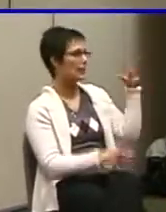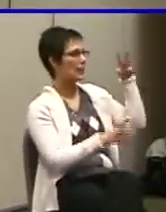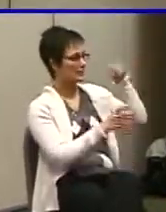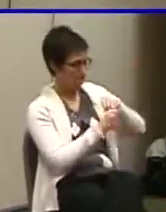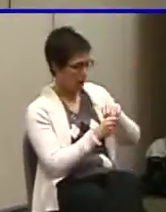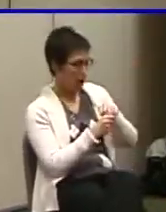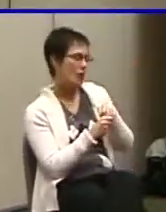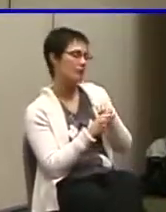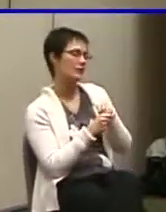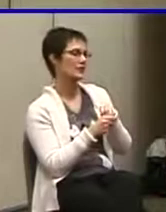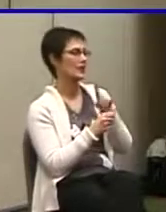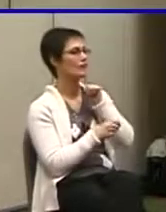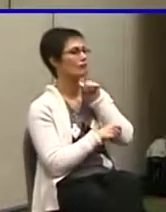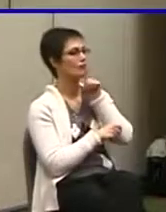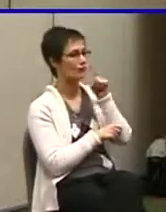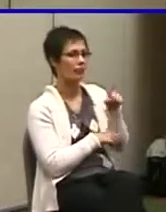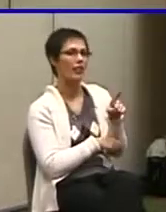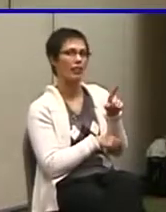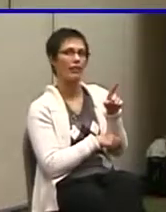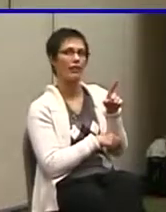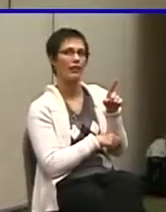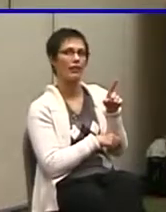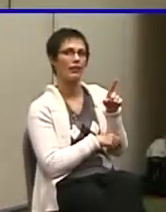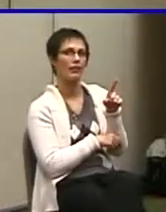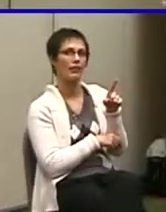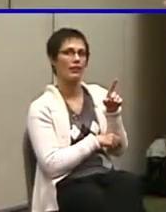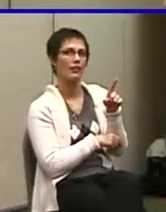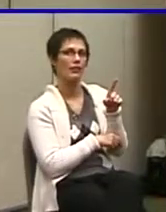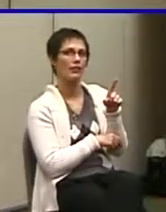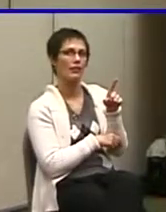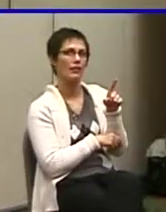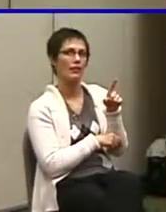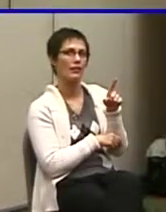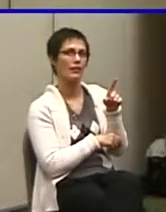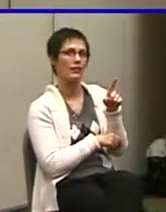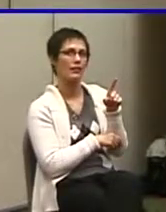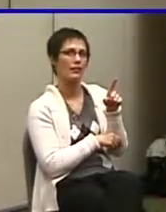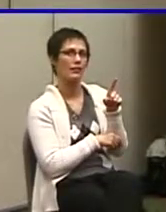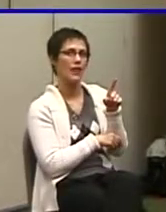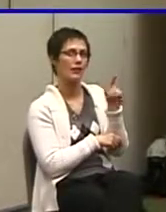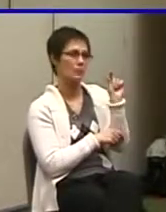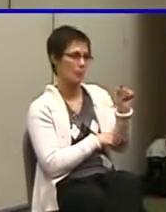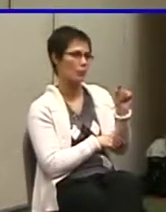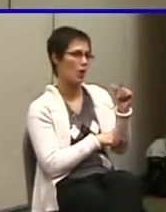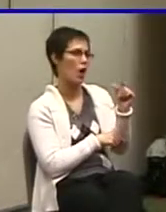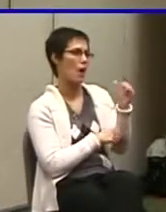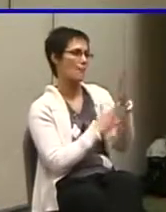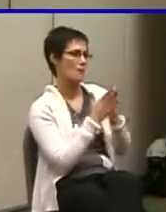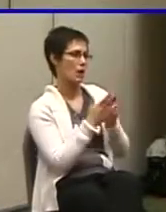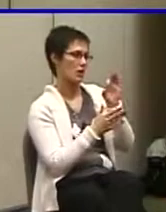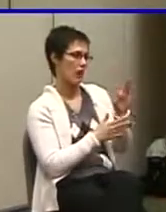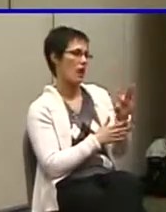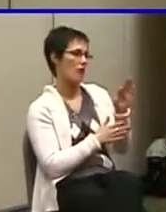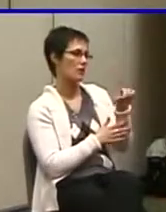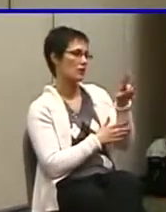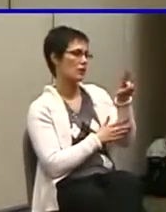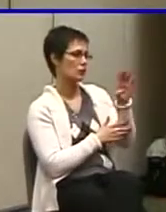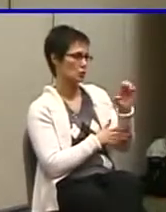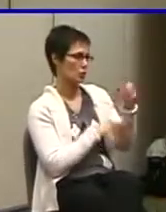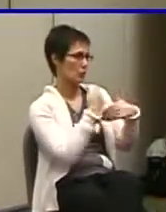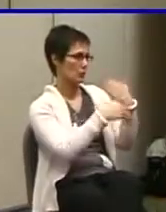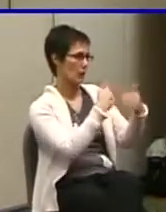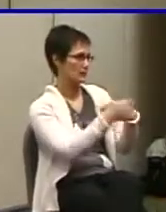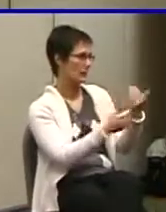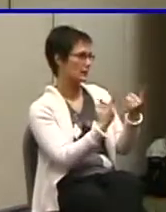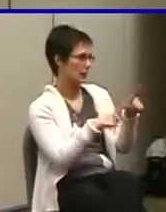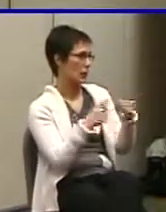a very minuscule portion of the due process hearings. So this becomes